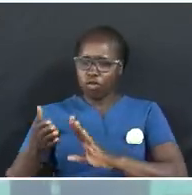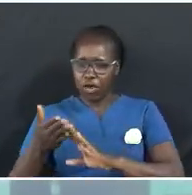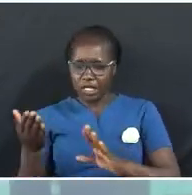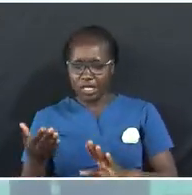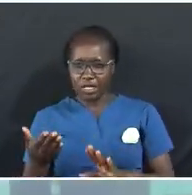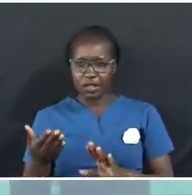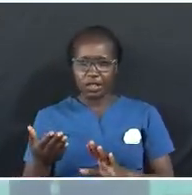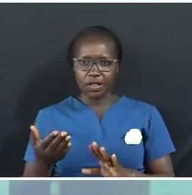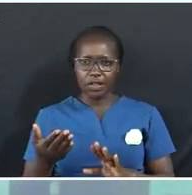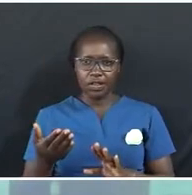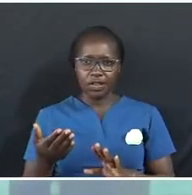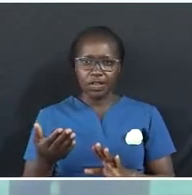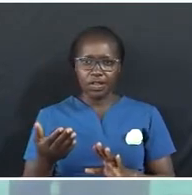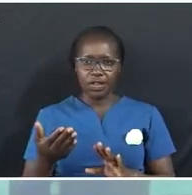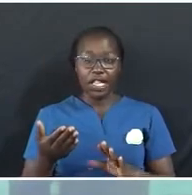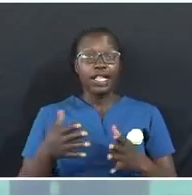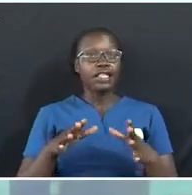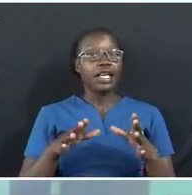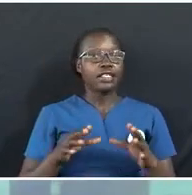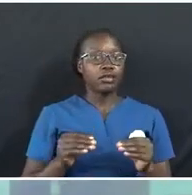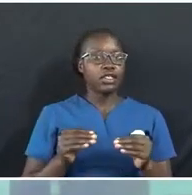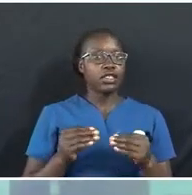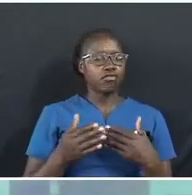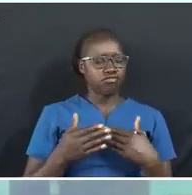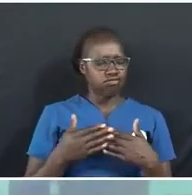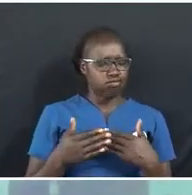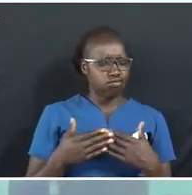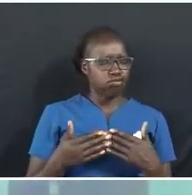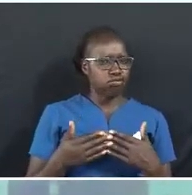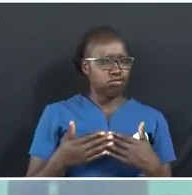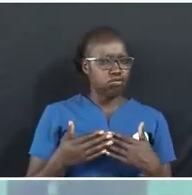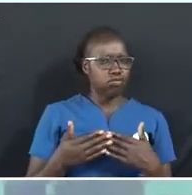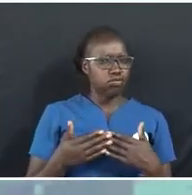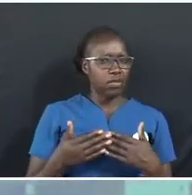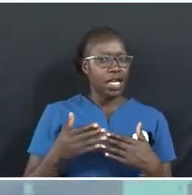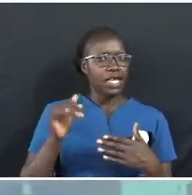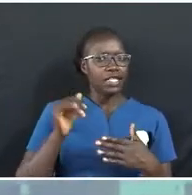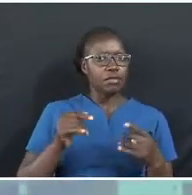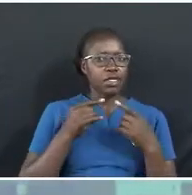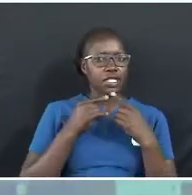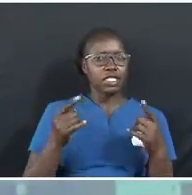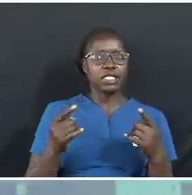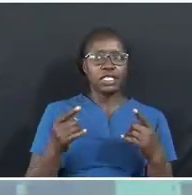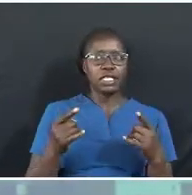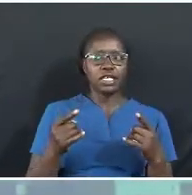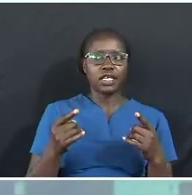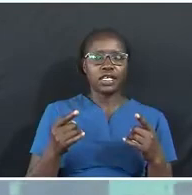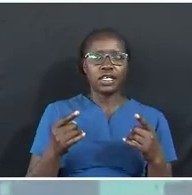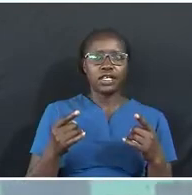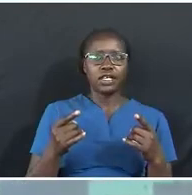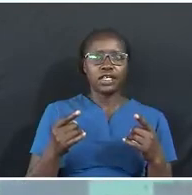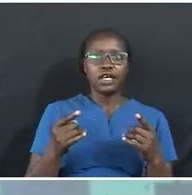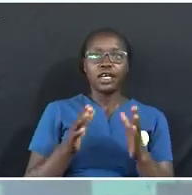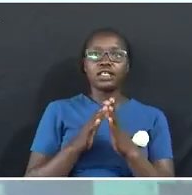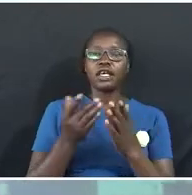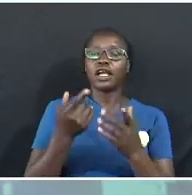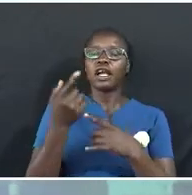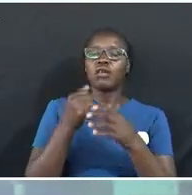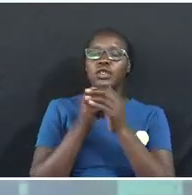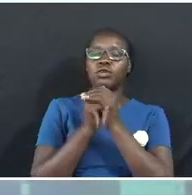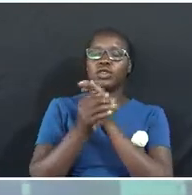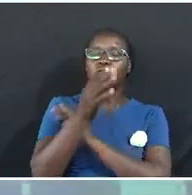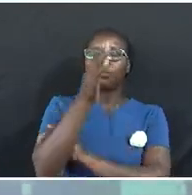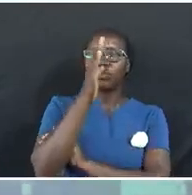time. They must preach the everlasting gospel. They must declare to the world that time has come for people to worship God